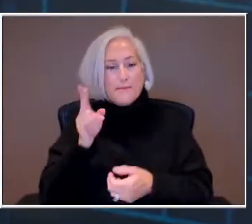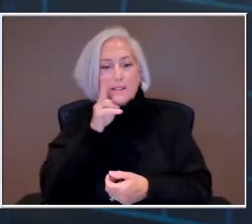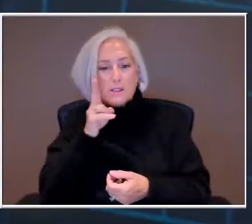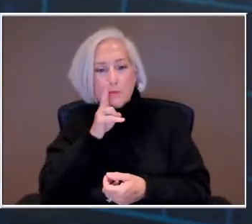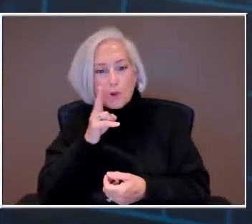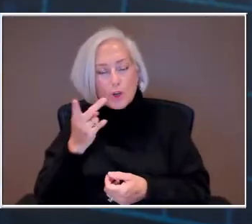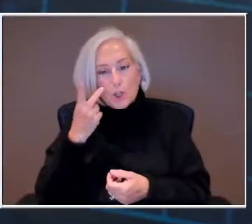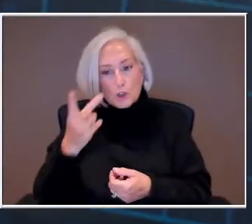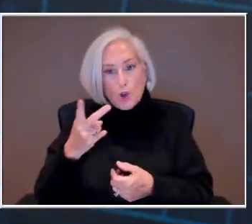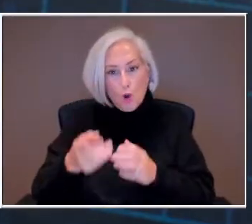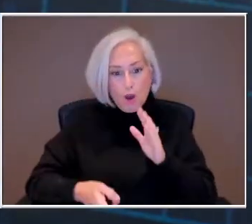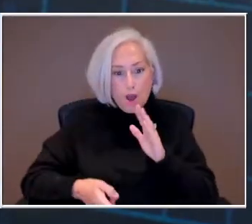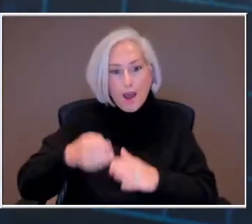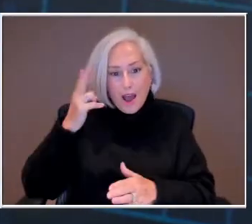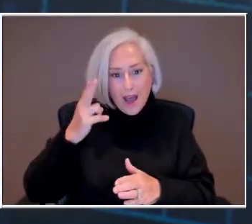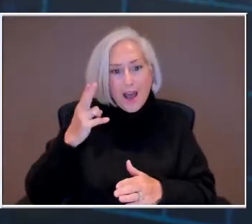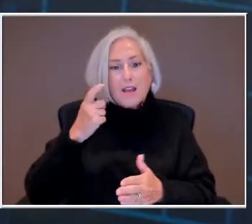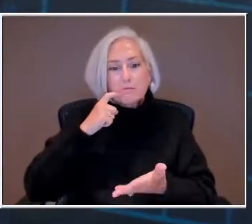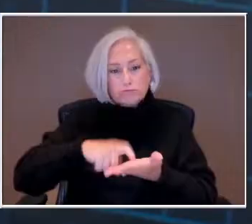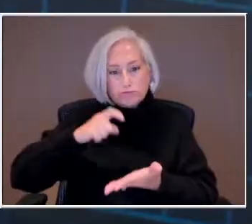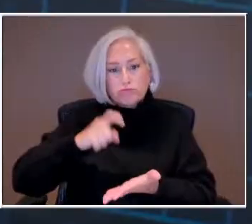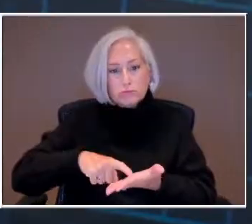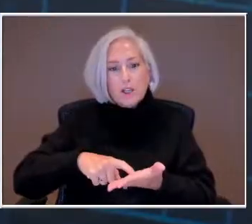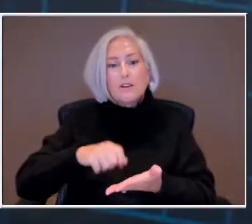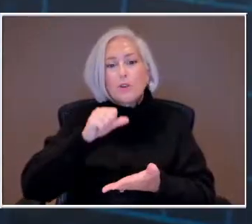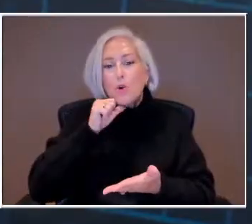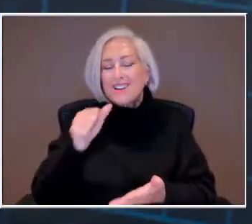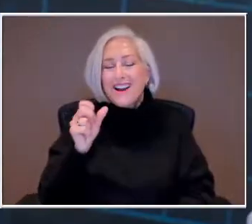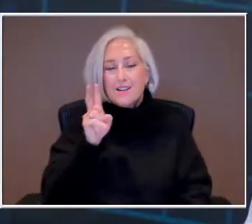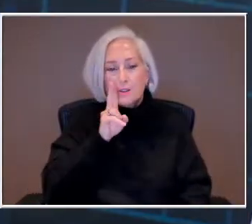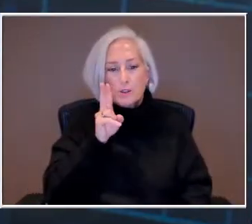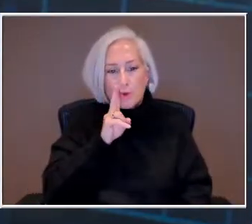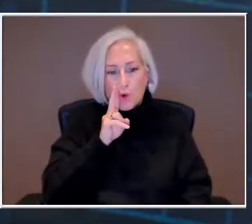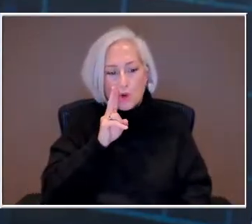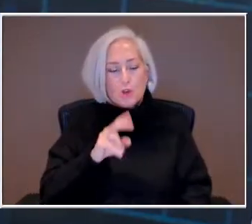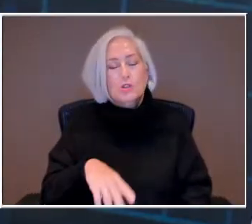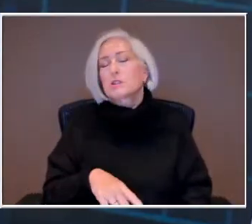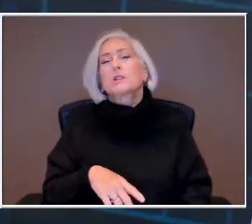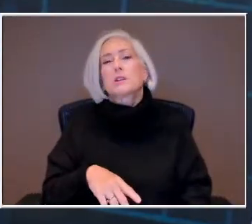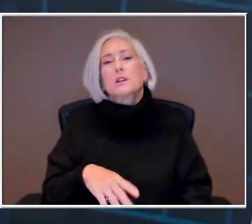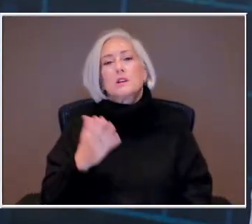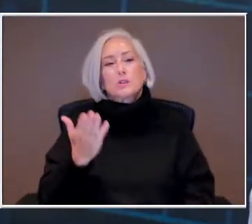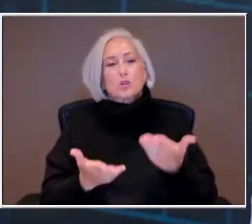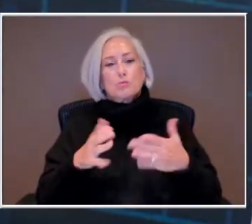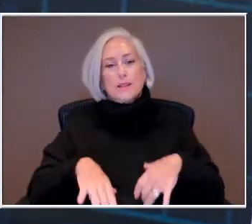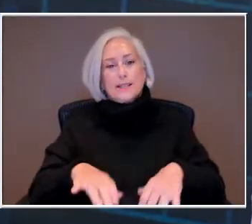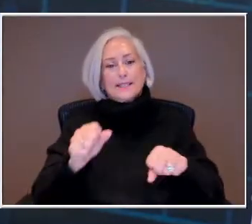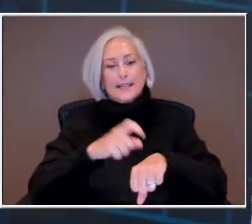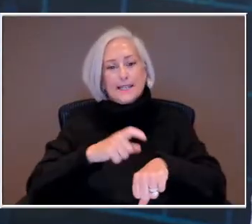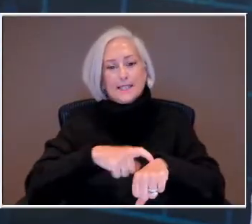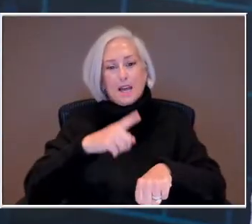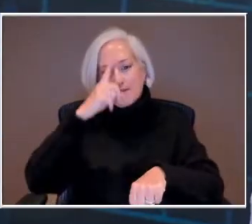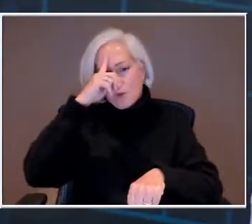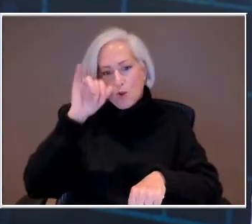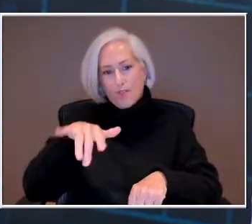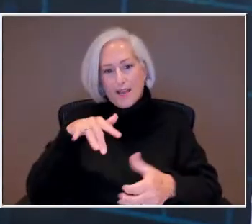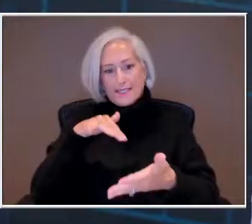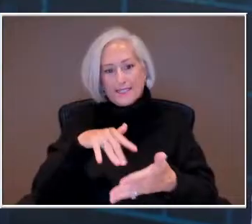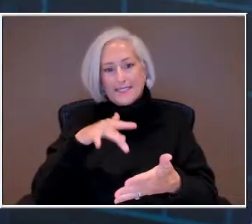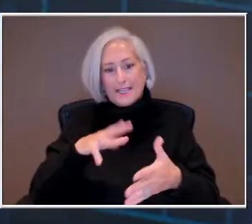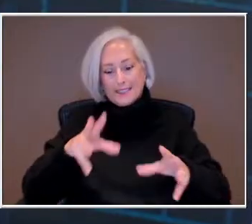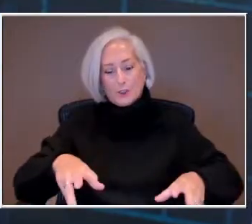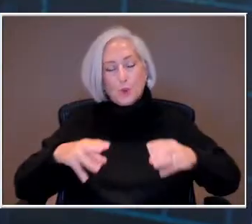of detection rate in patients who are non-smokers. So I think it just may take some time for that study to be accepted as one of